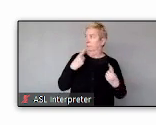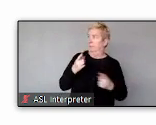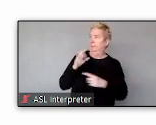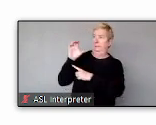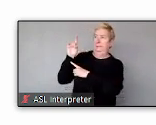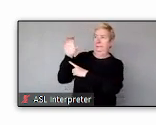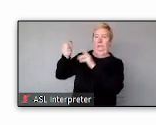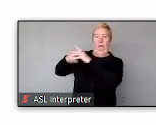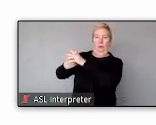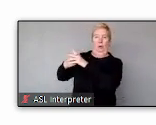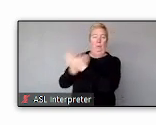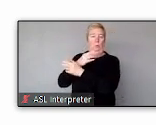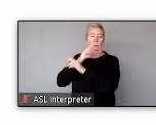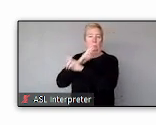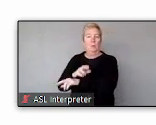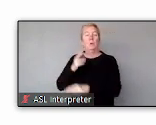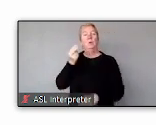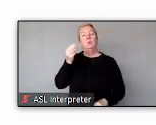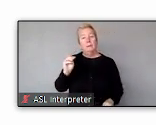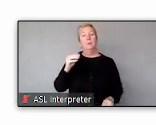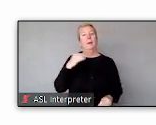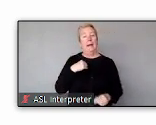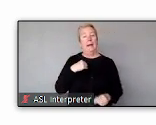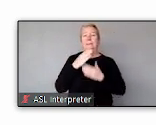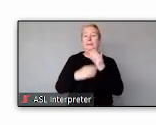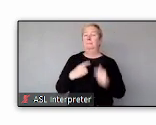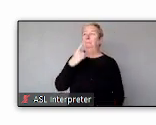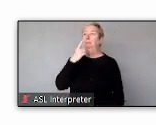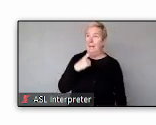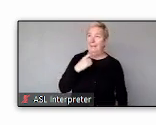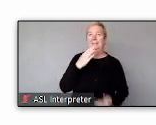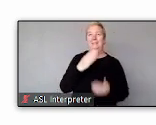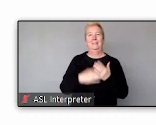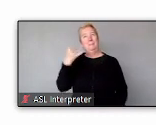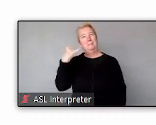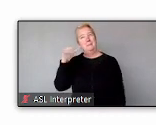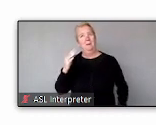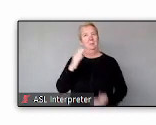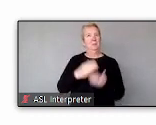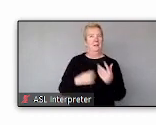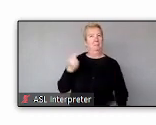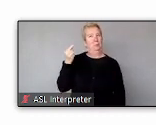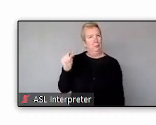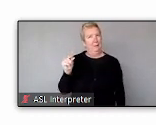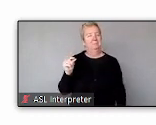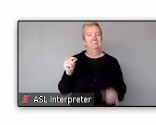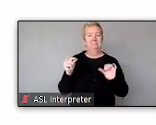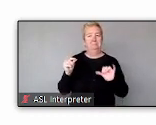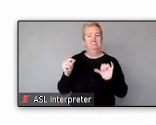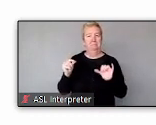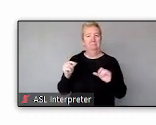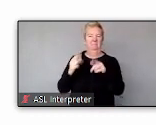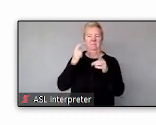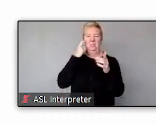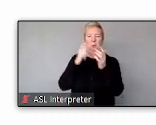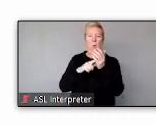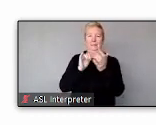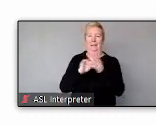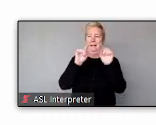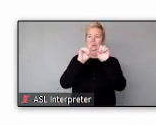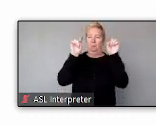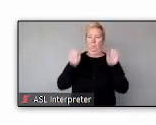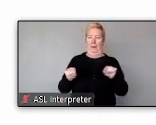method, New Mexico has areas of red, yellow, and green. And you can see those highlighted with the square